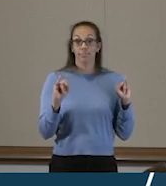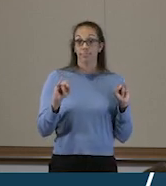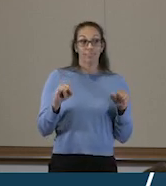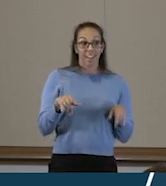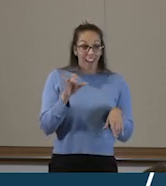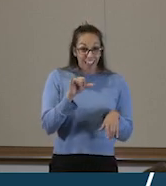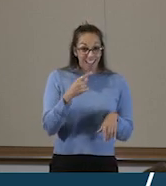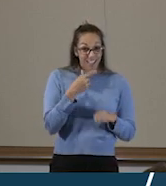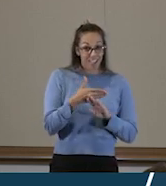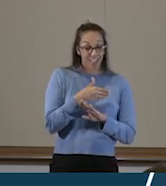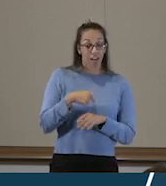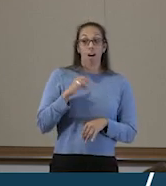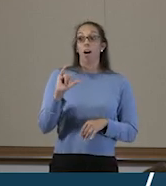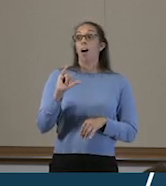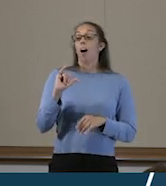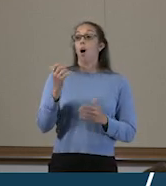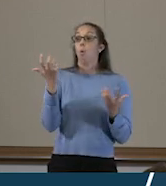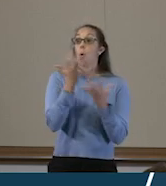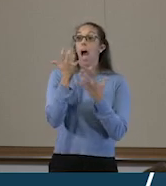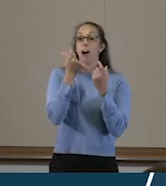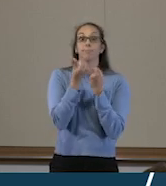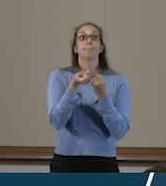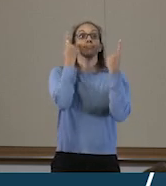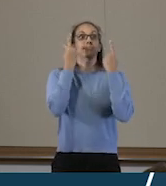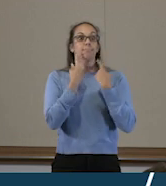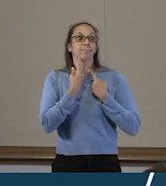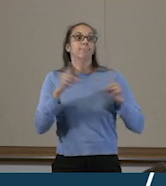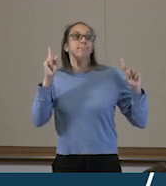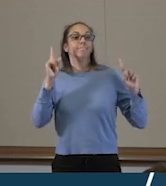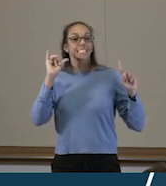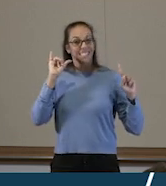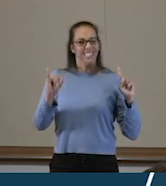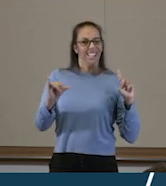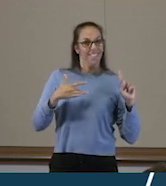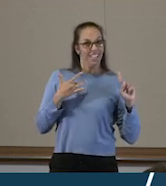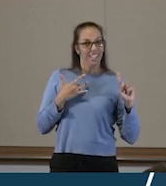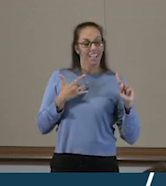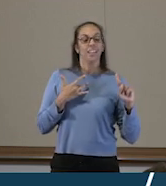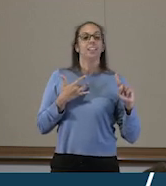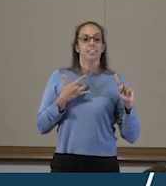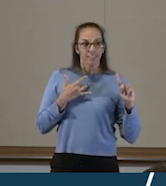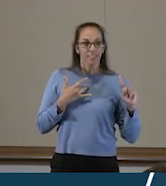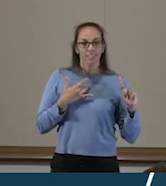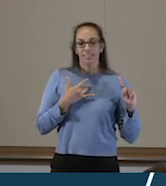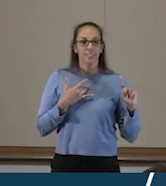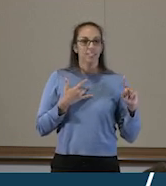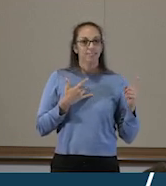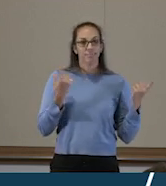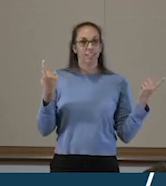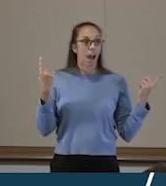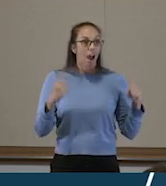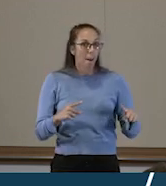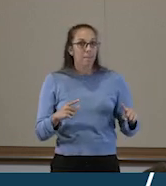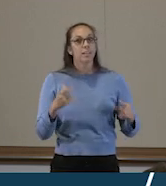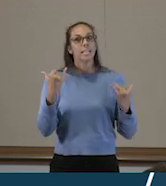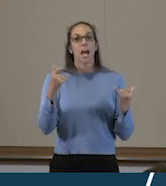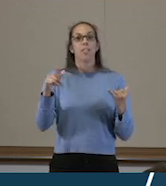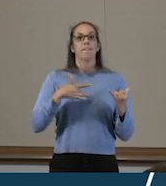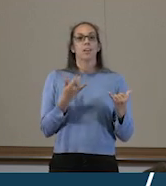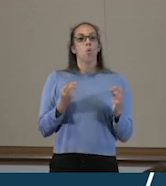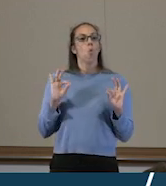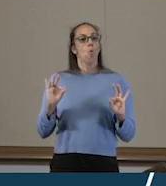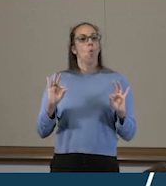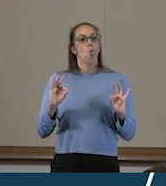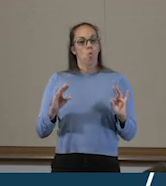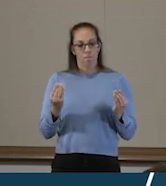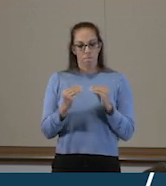on, right? When they realize I can make a decision, suddenly they're able to be a little bit more independent